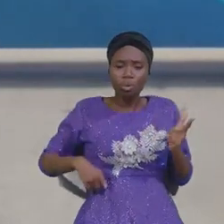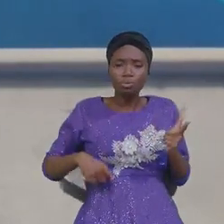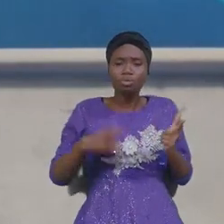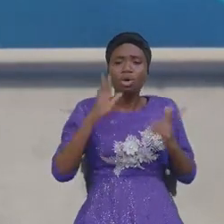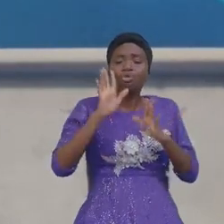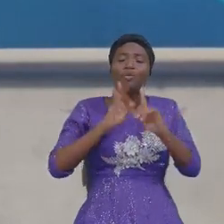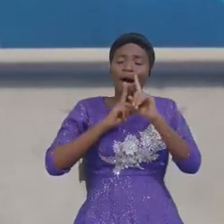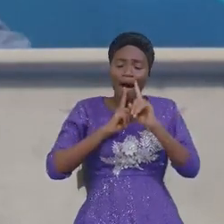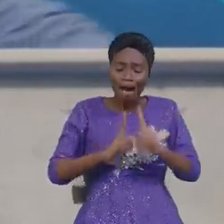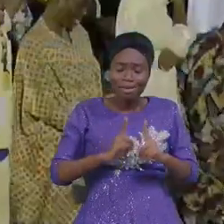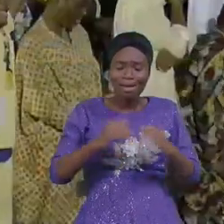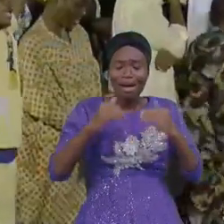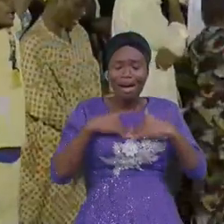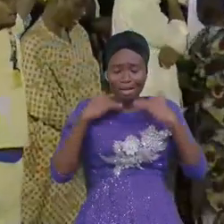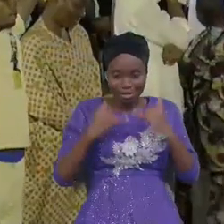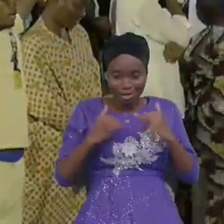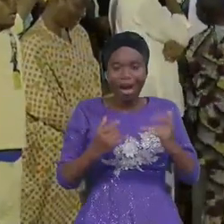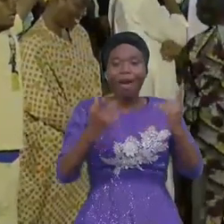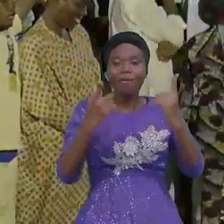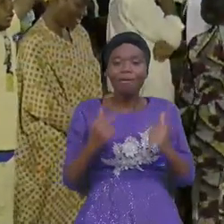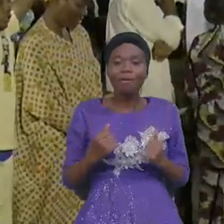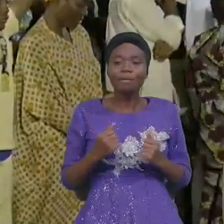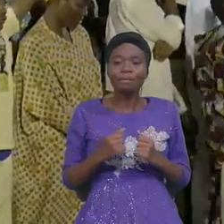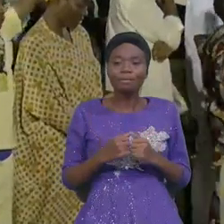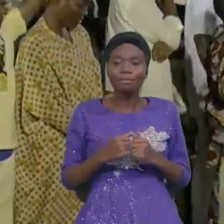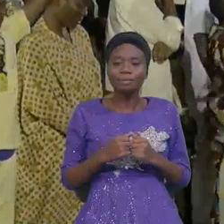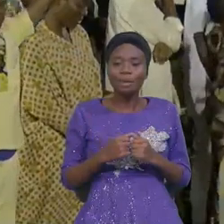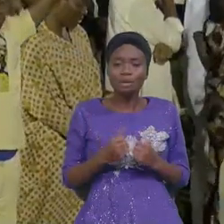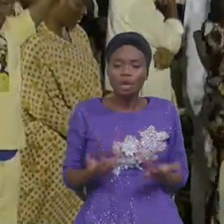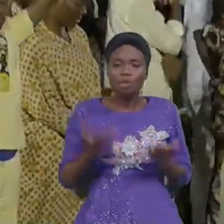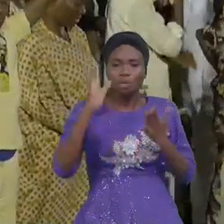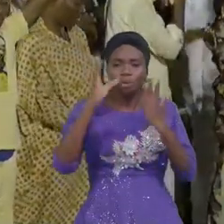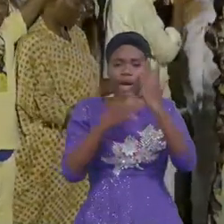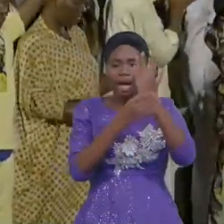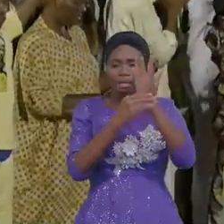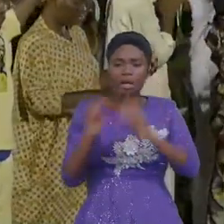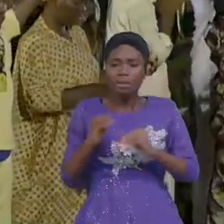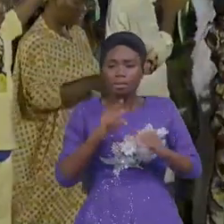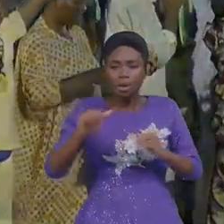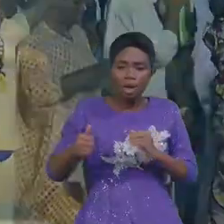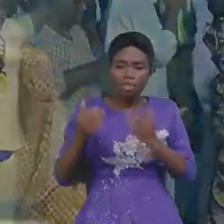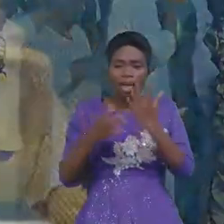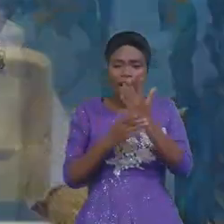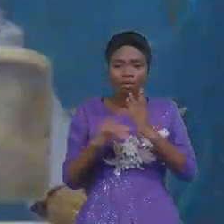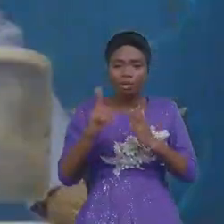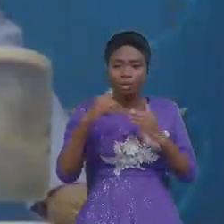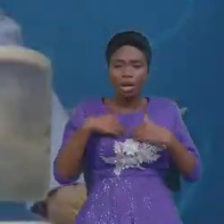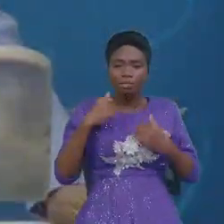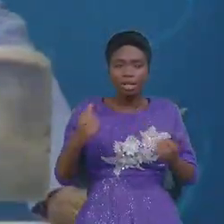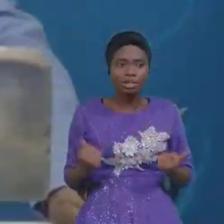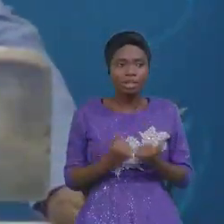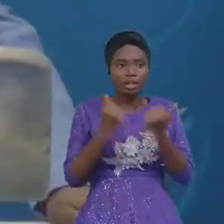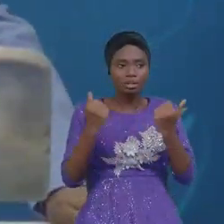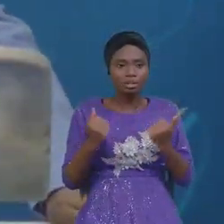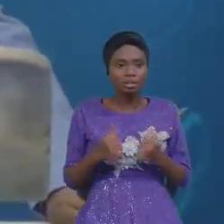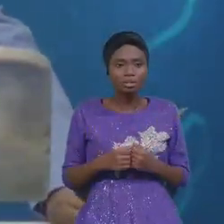answer has now come. Let's raise up the hand and lay the other hand where you have the challenge. And